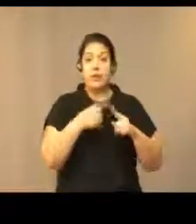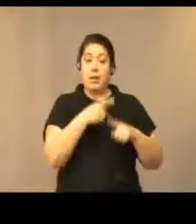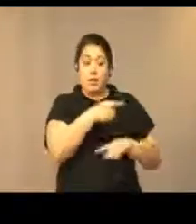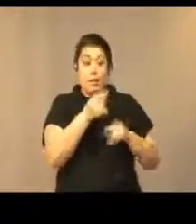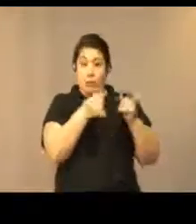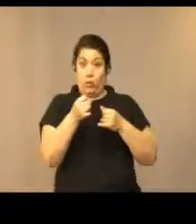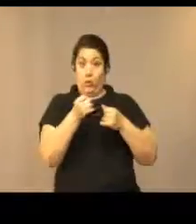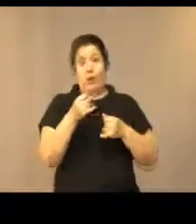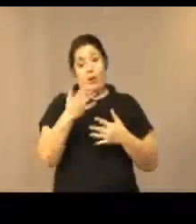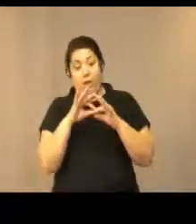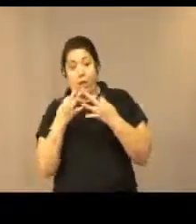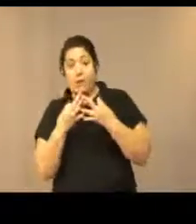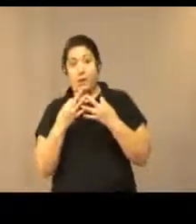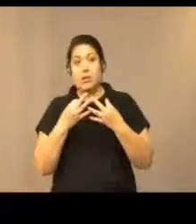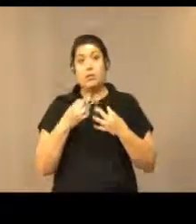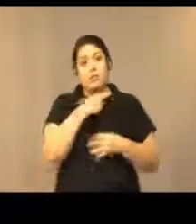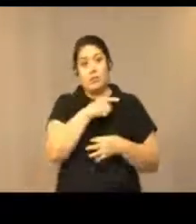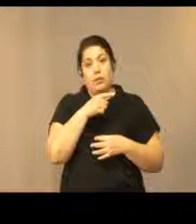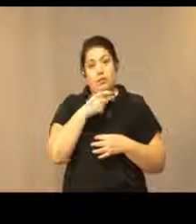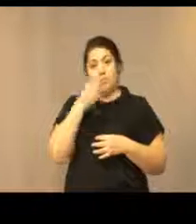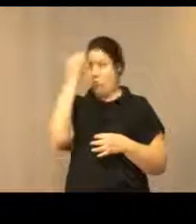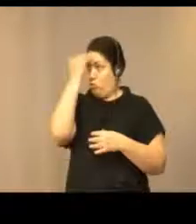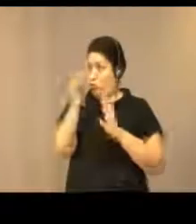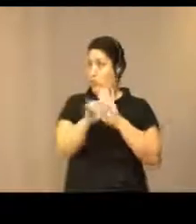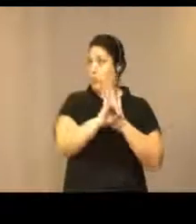with disabilities are known and acted upon by governments.